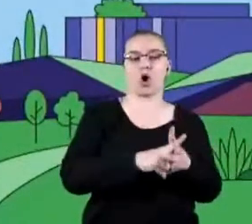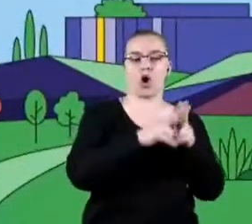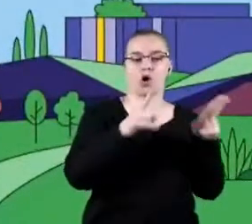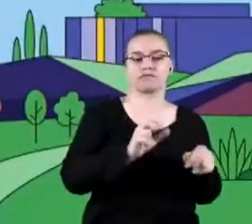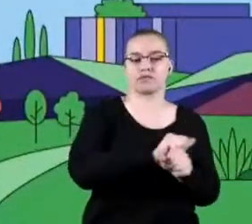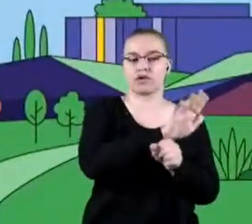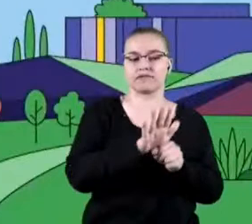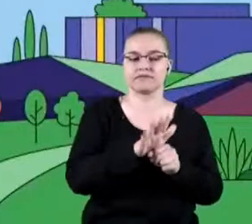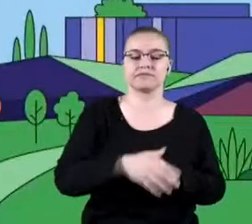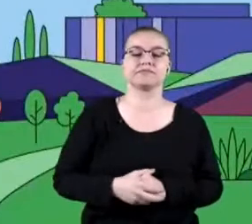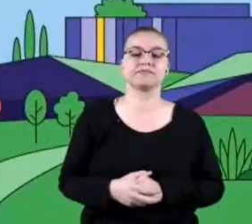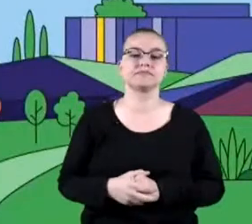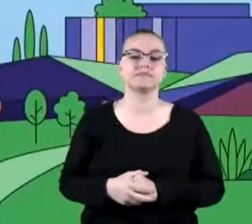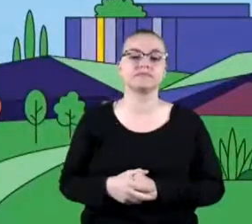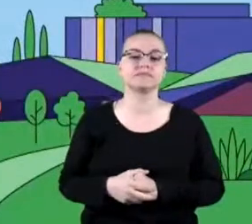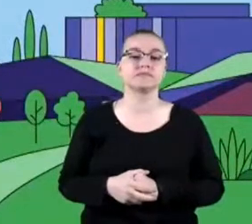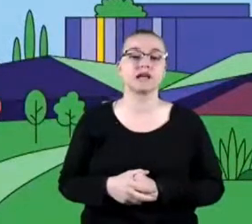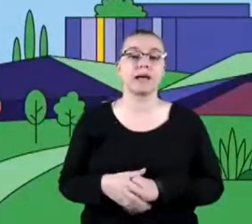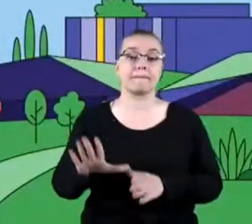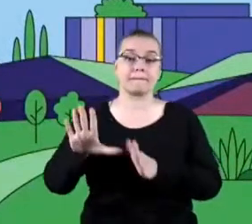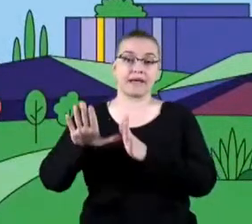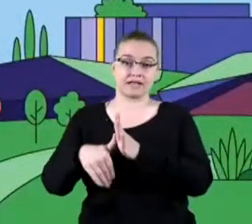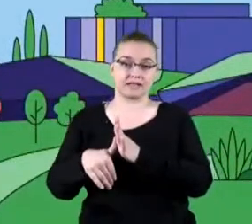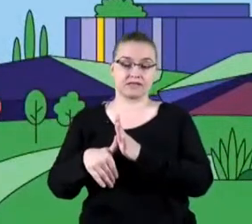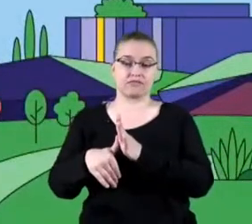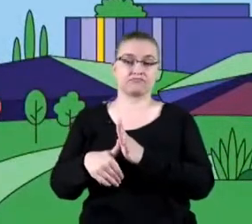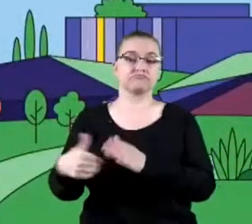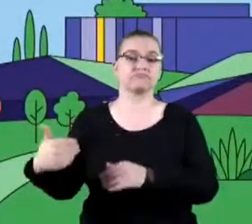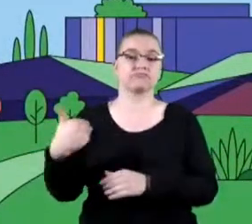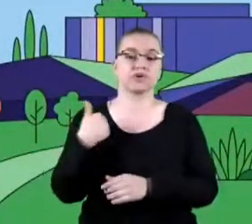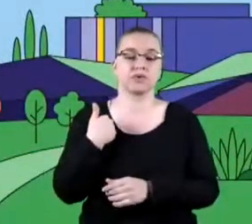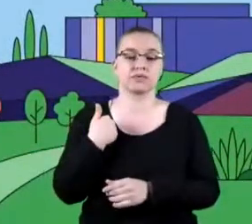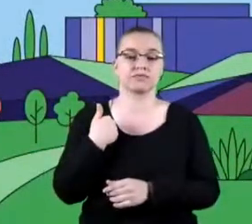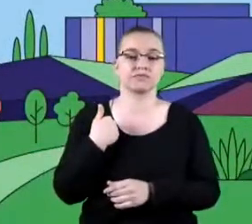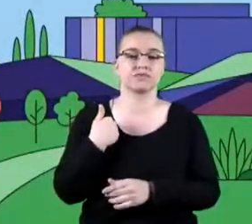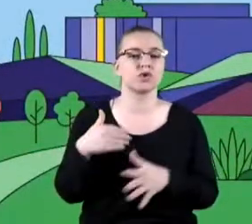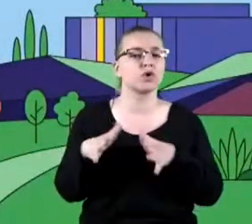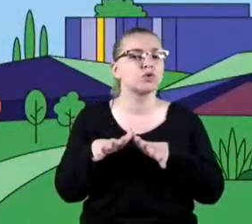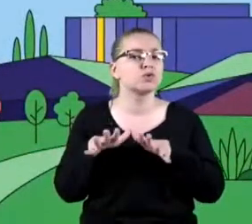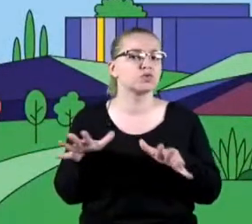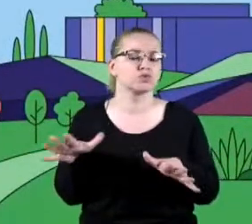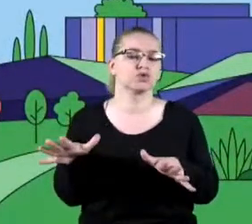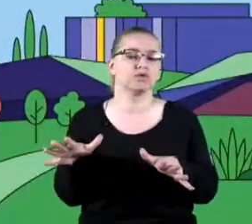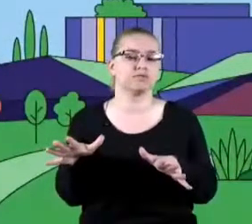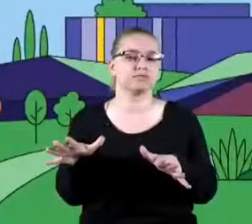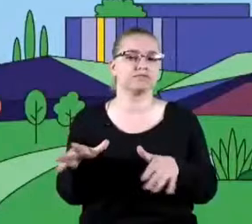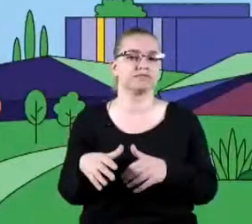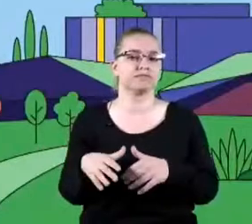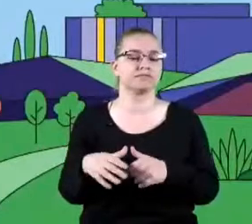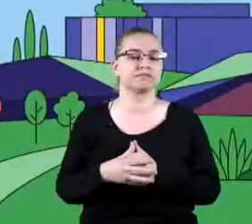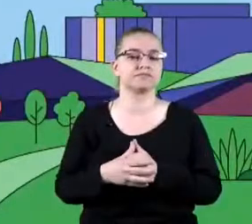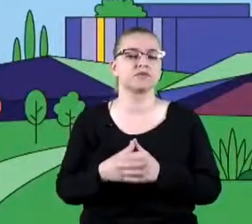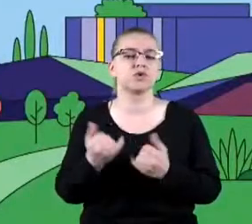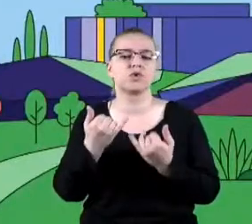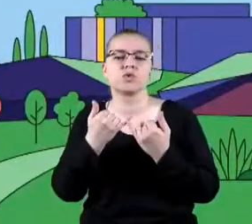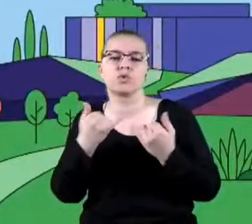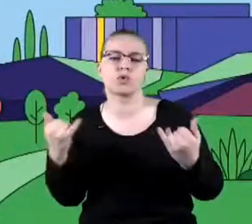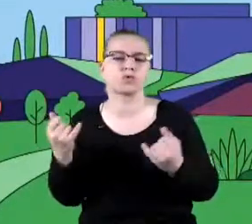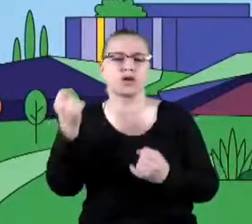At the city level, we have done quite a number of initiatives